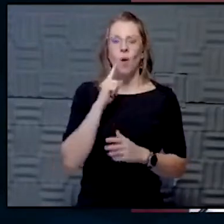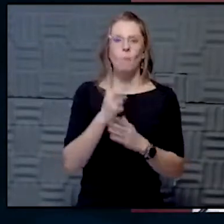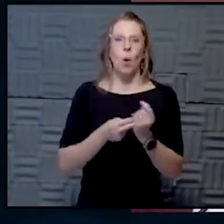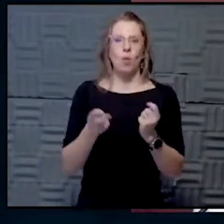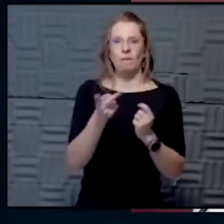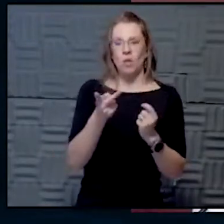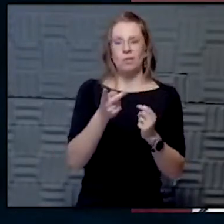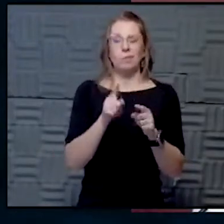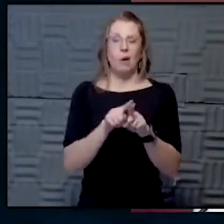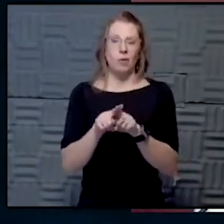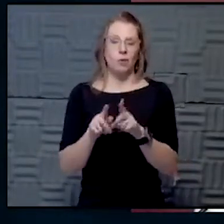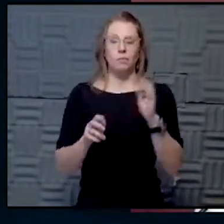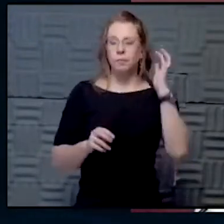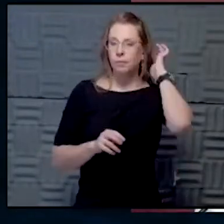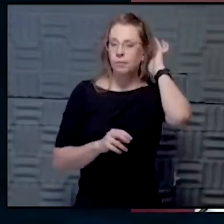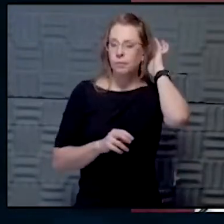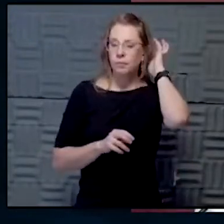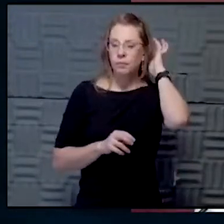but